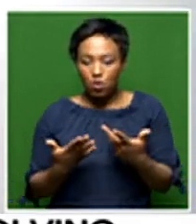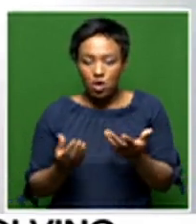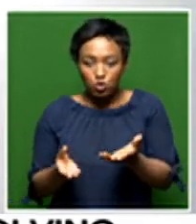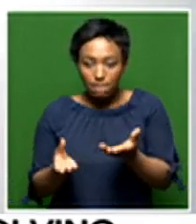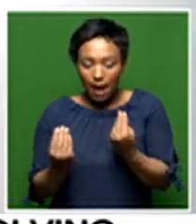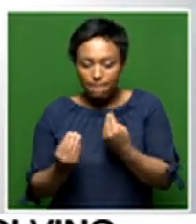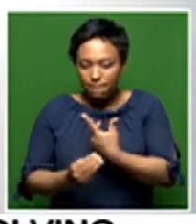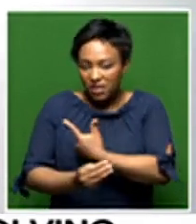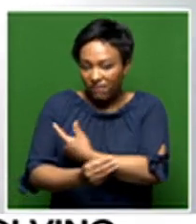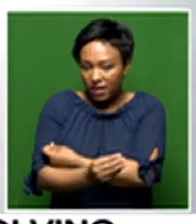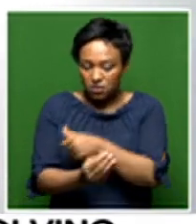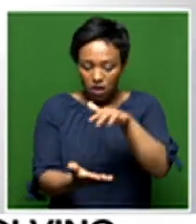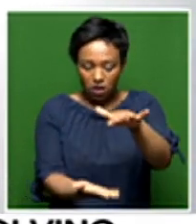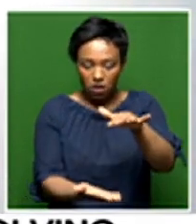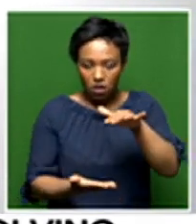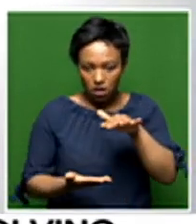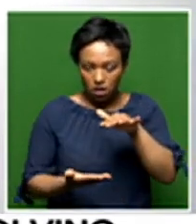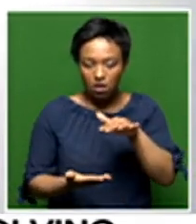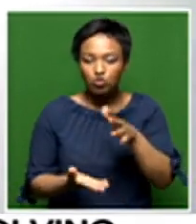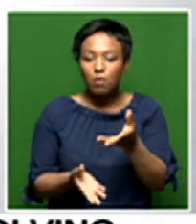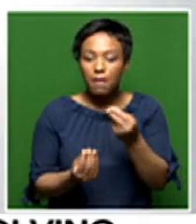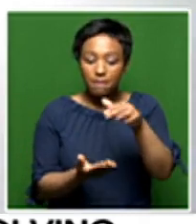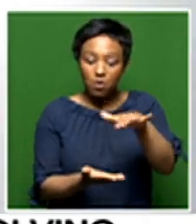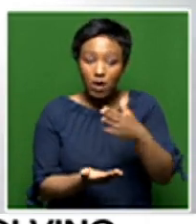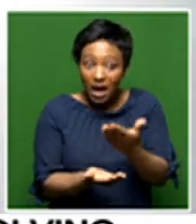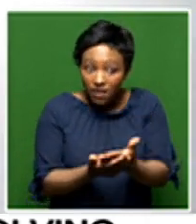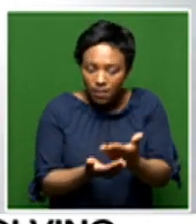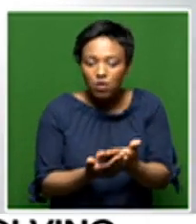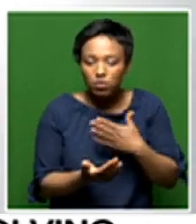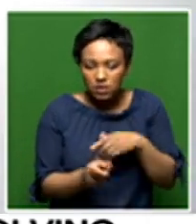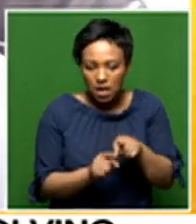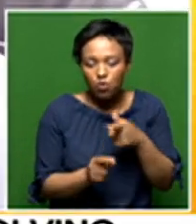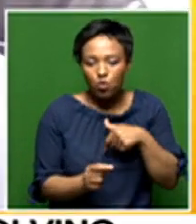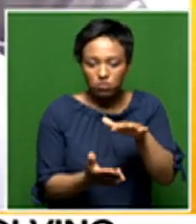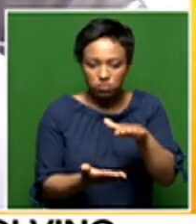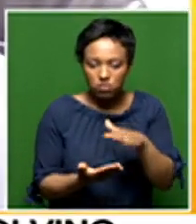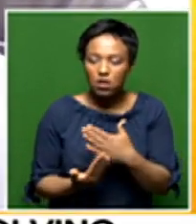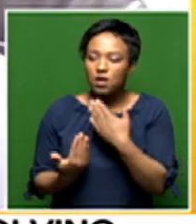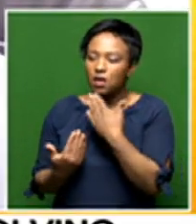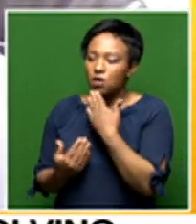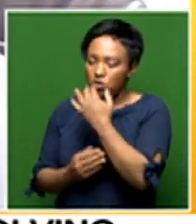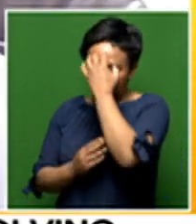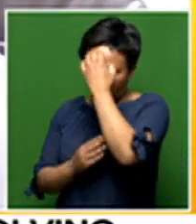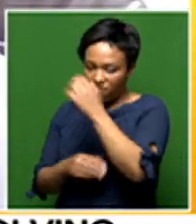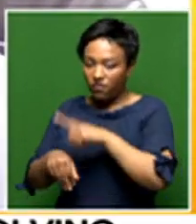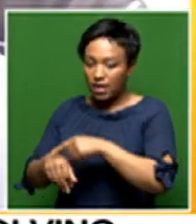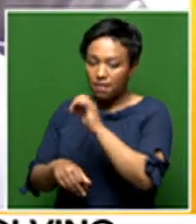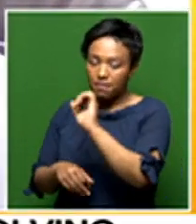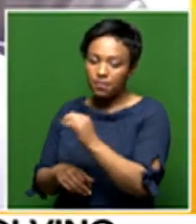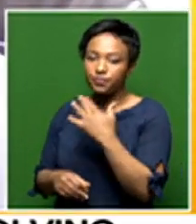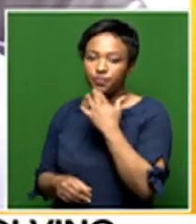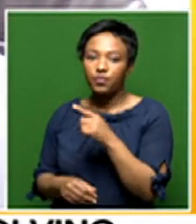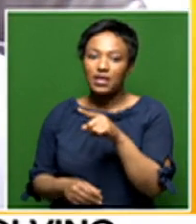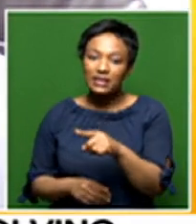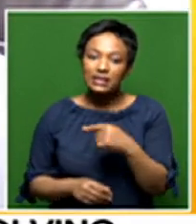in getting the vaccination. Or in getting the vaccine when it's available. Professor, thank you for your time. Professor Jeffrey Mphahlele from the